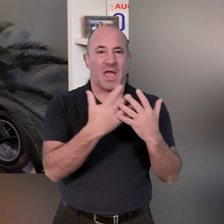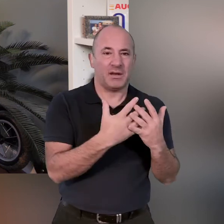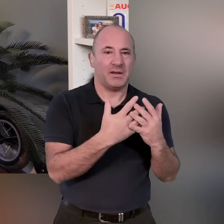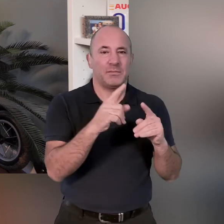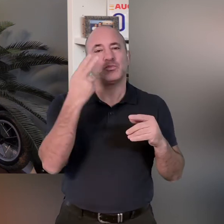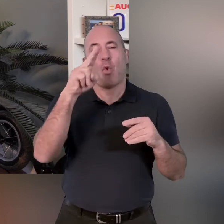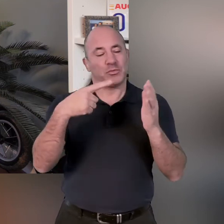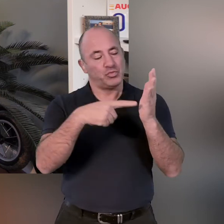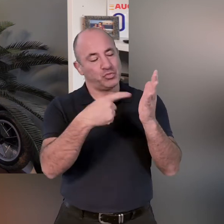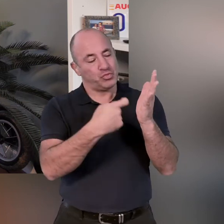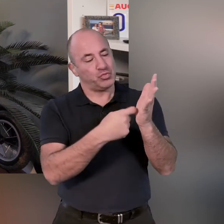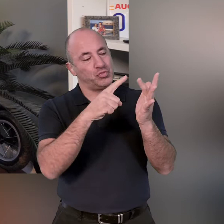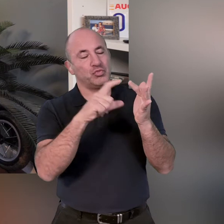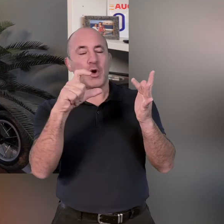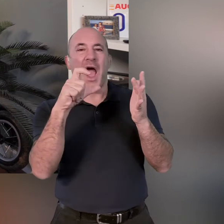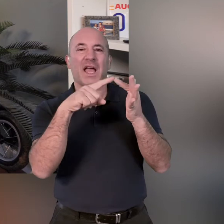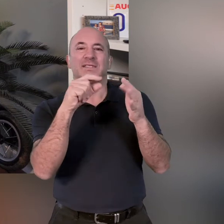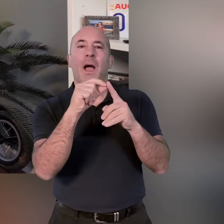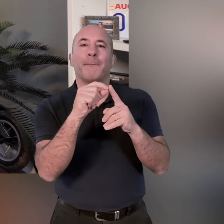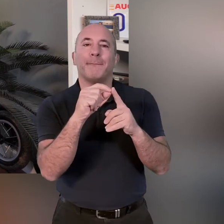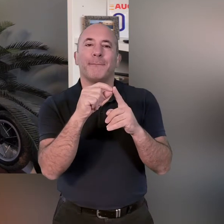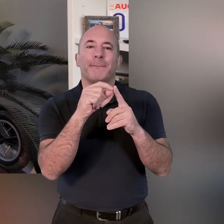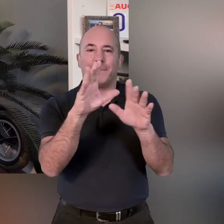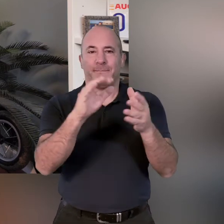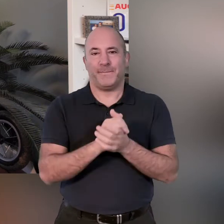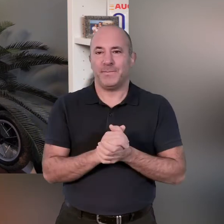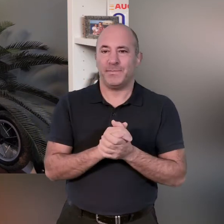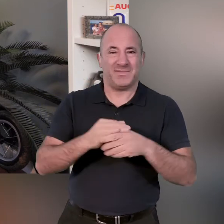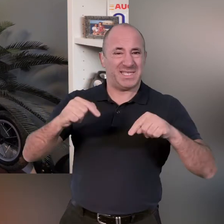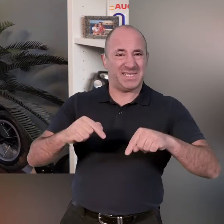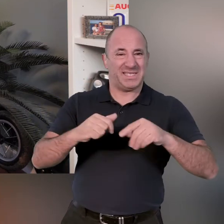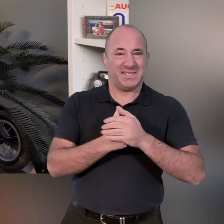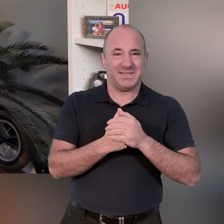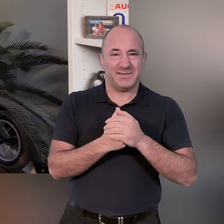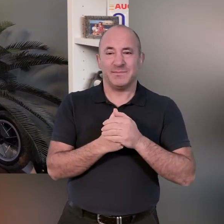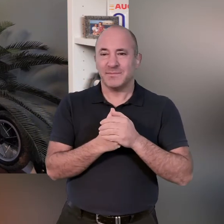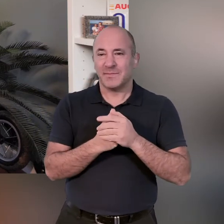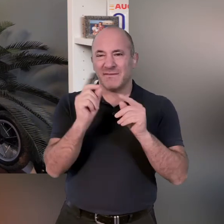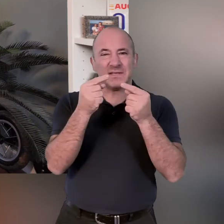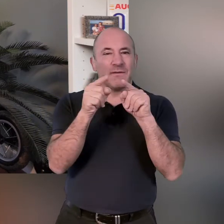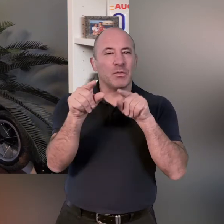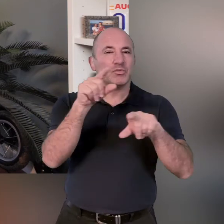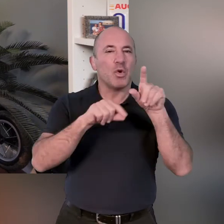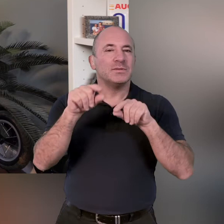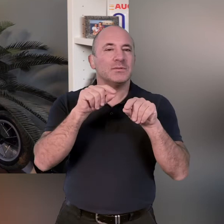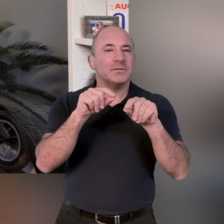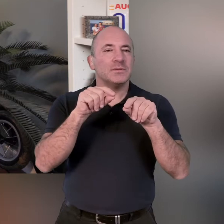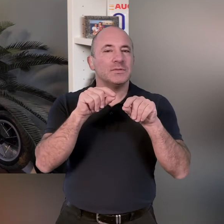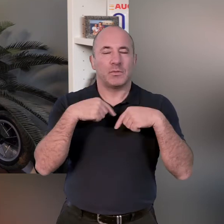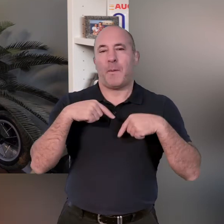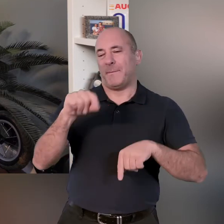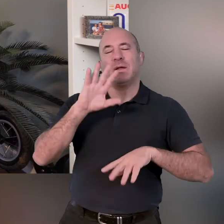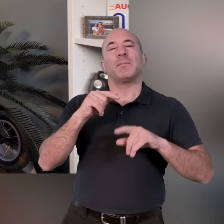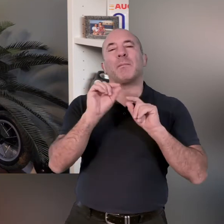10 on the other, but it's a tricep extension instead. Now, for this one, there's a couple of different options you could do, but we're going to go for the